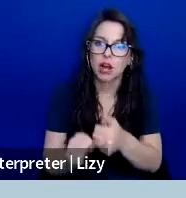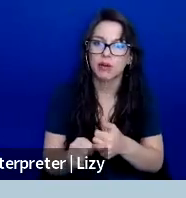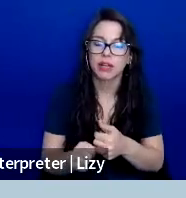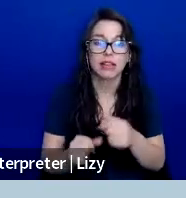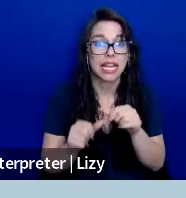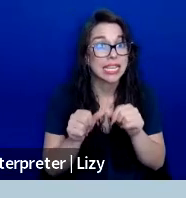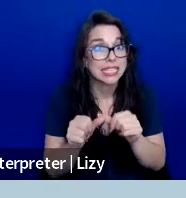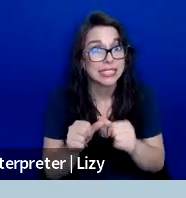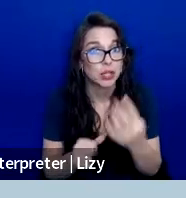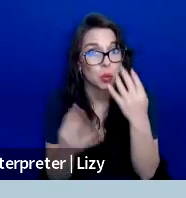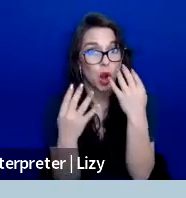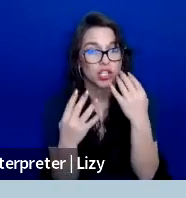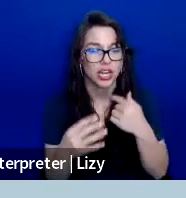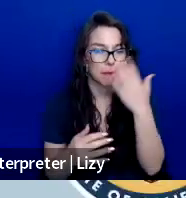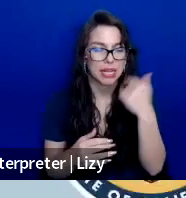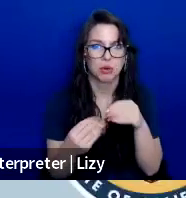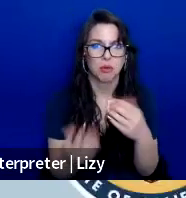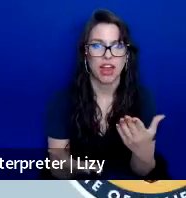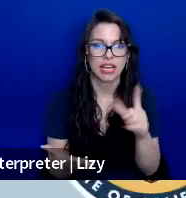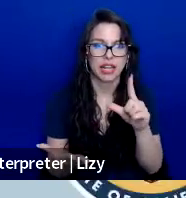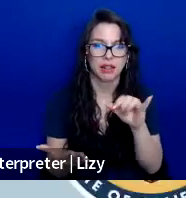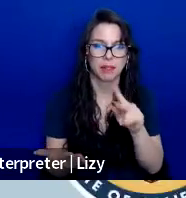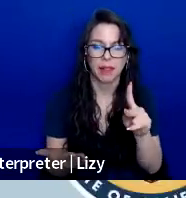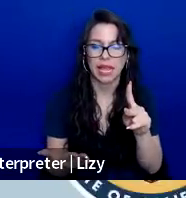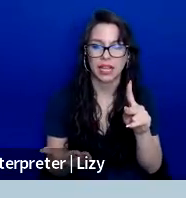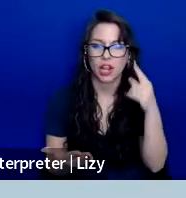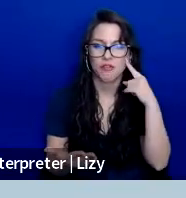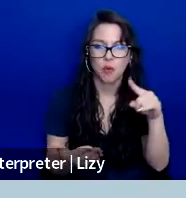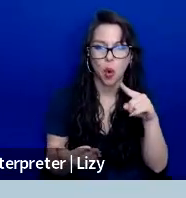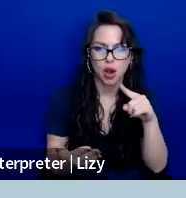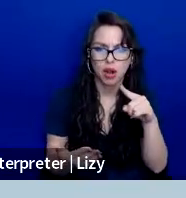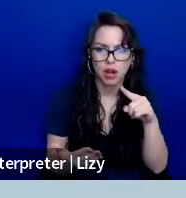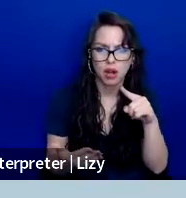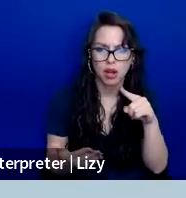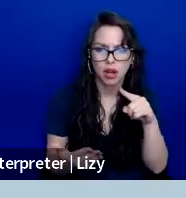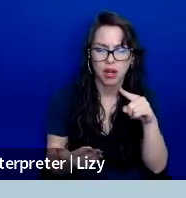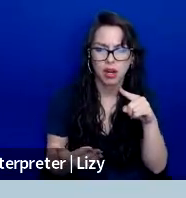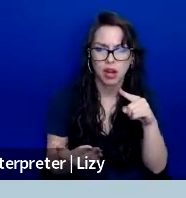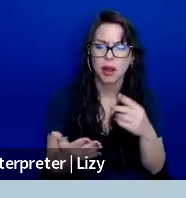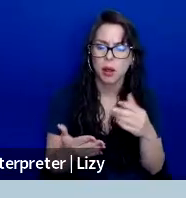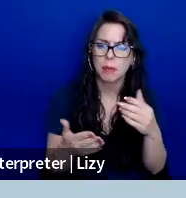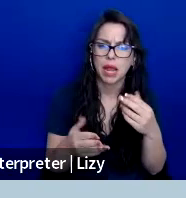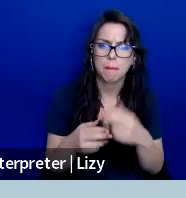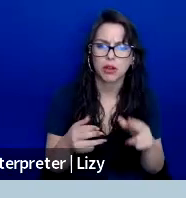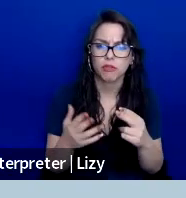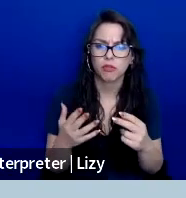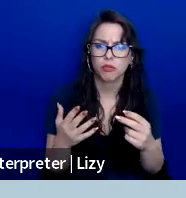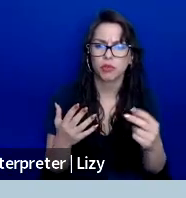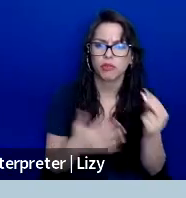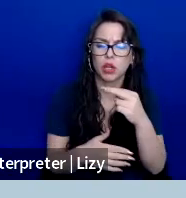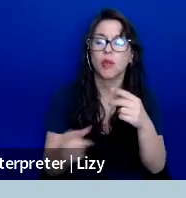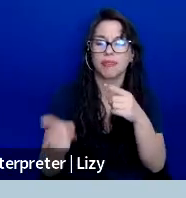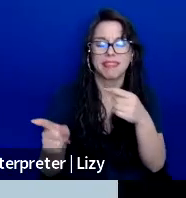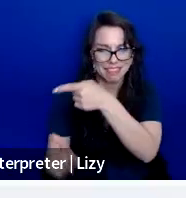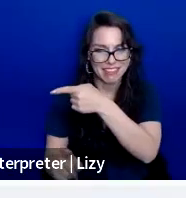that will give you access to our projects. Oops, maybe a quick refresh, Vanessa. We'll give you